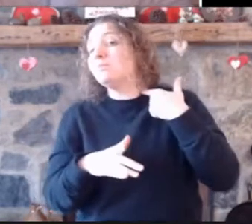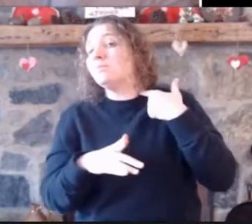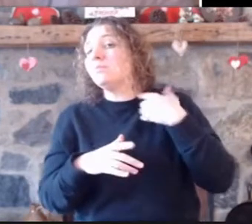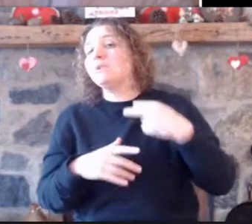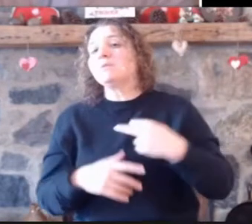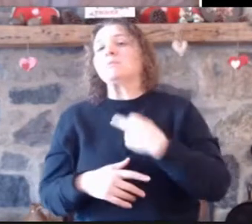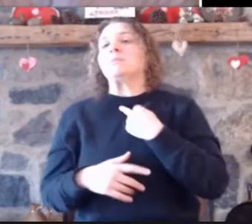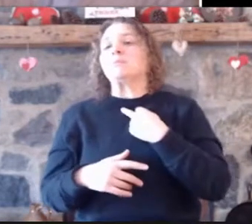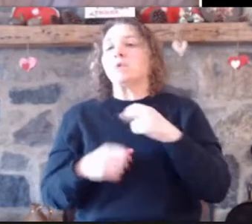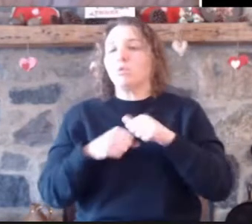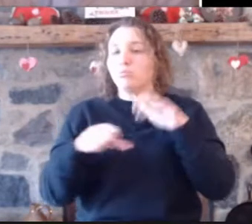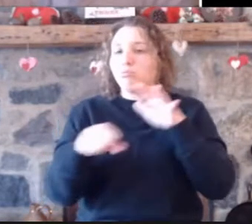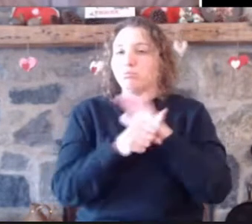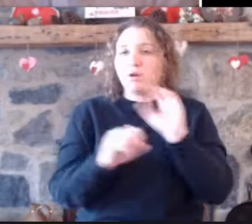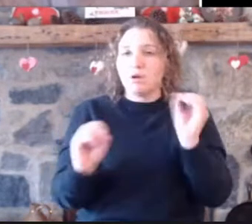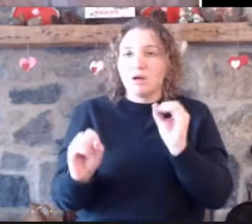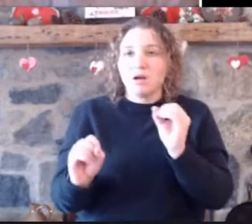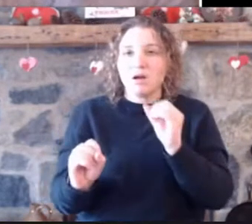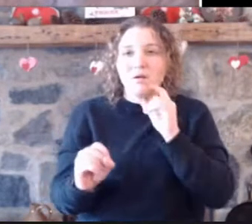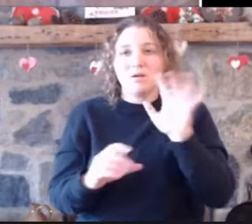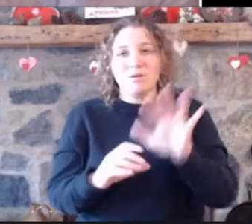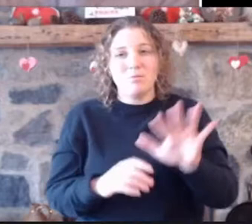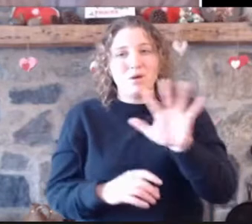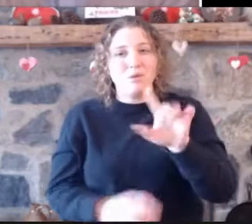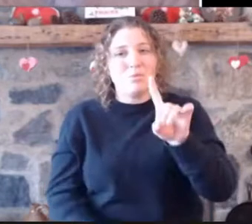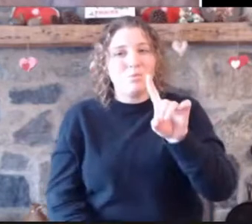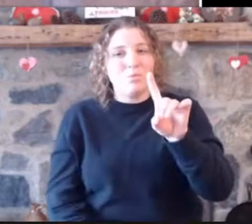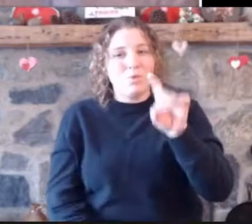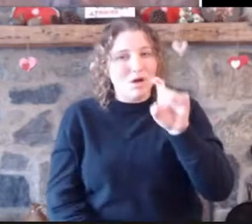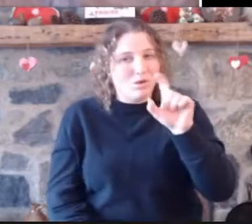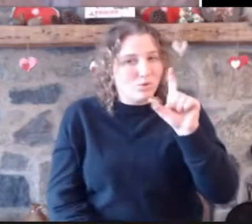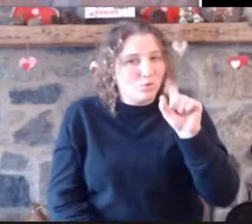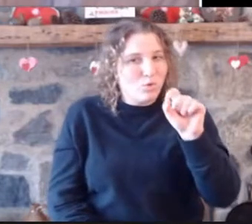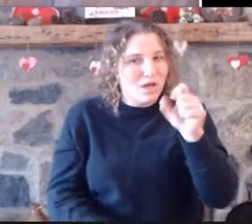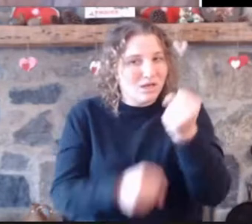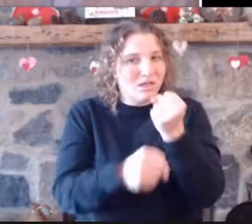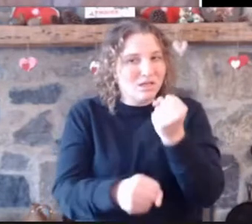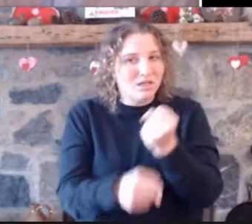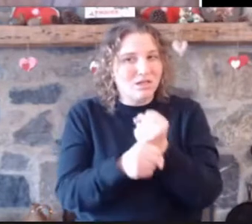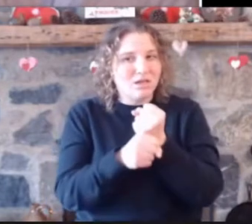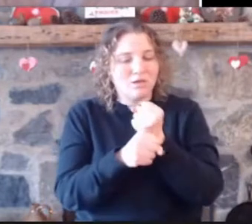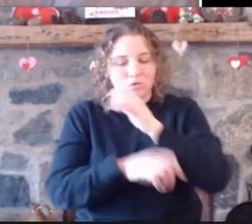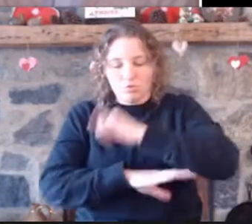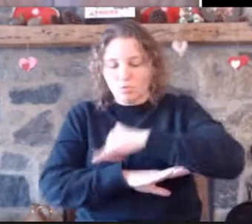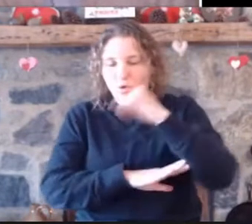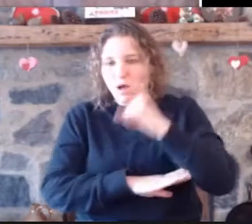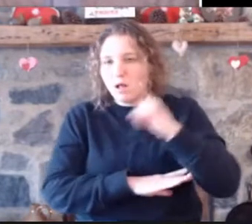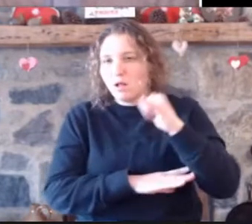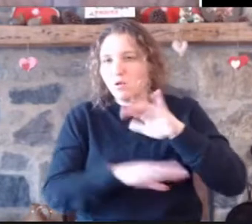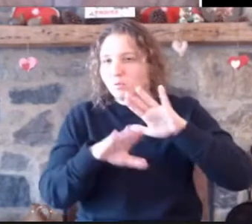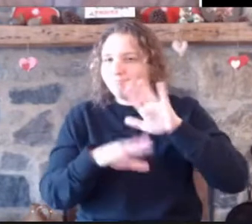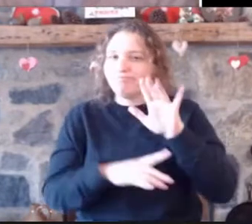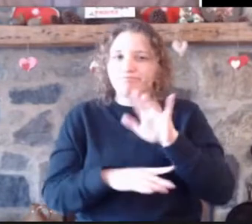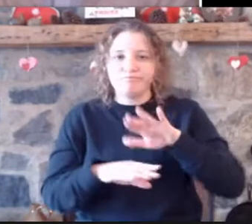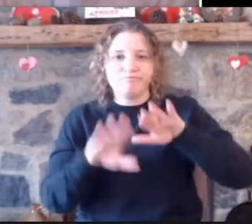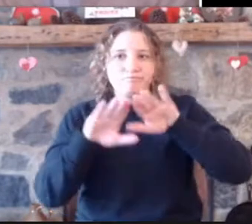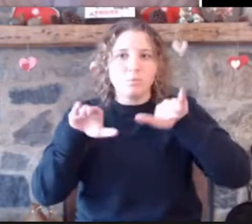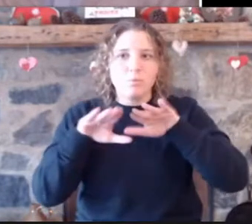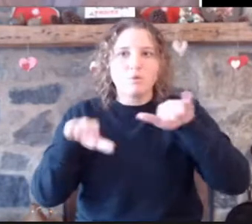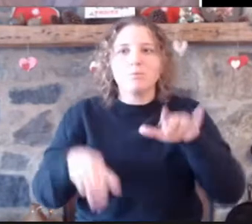didn't go off at all. And so for about 120 years, that whale is swimming around with this thorn in its neck of this projectile designed to bring it